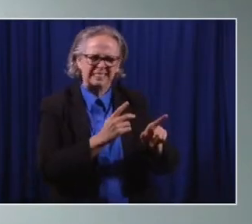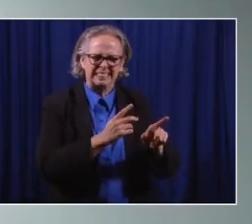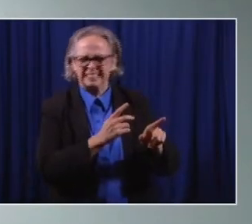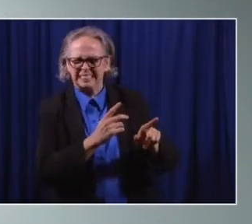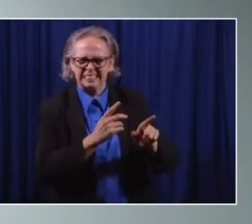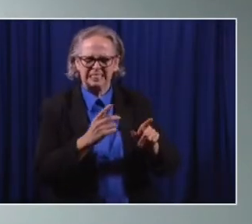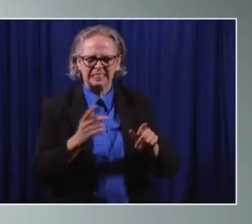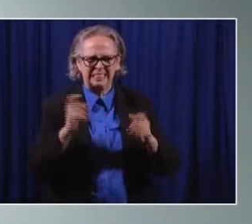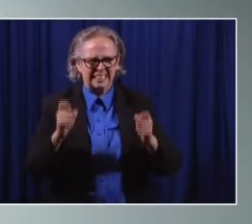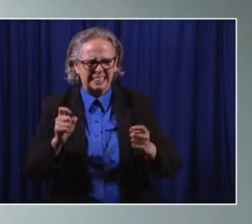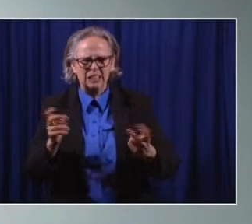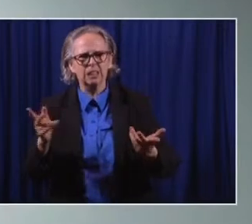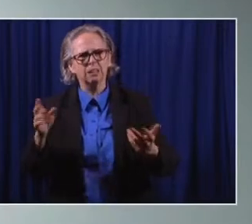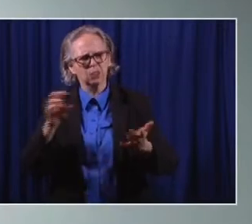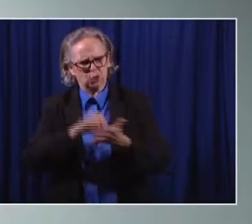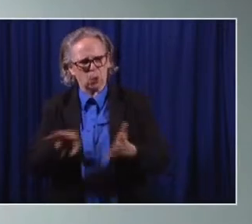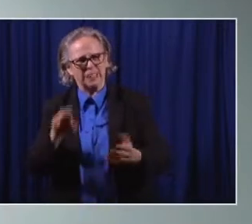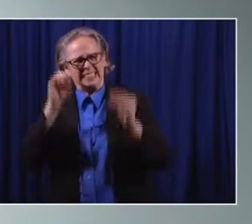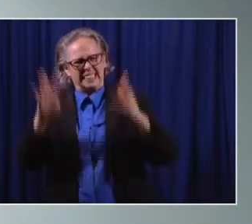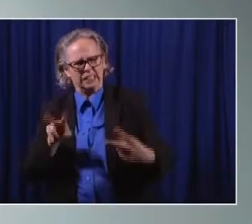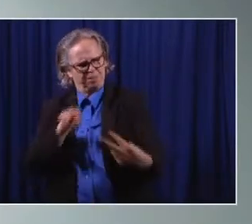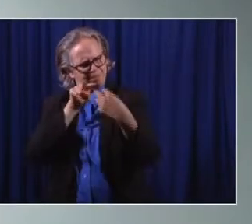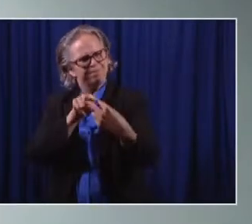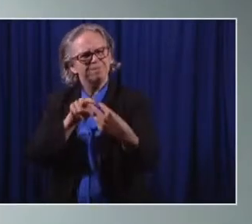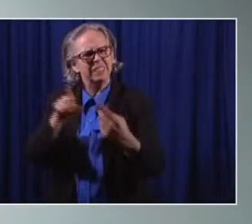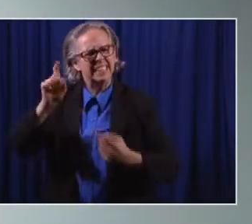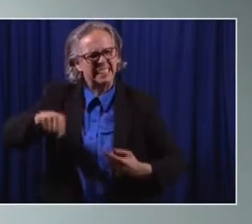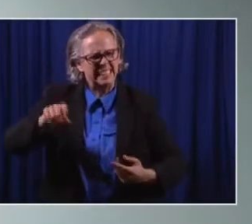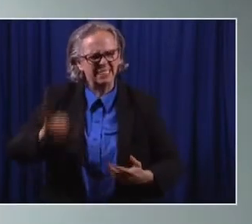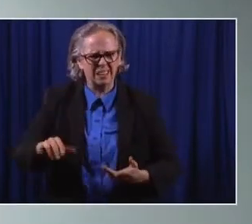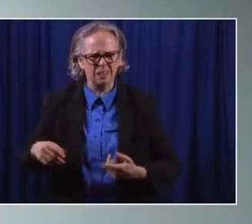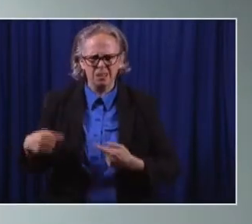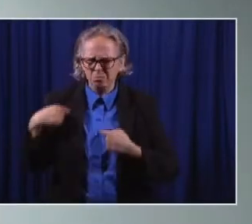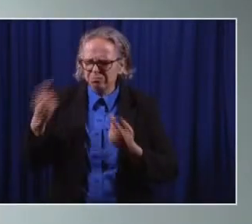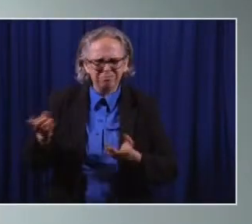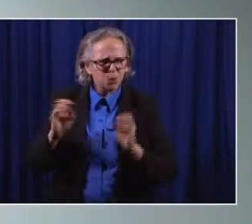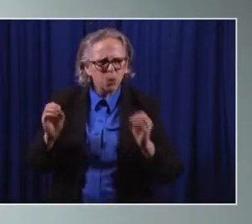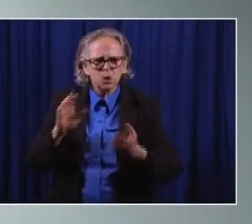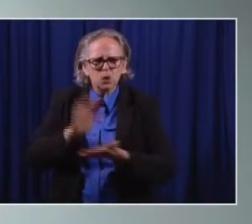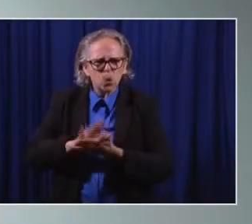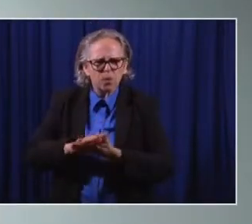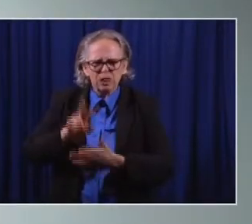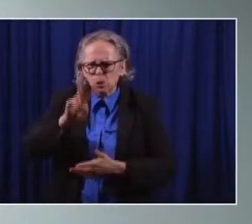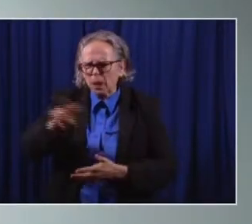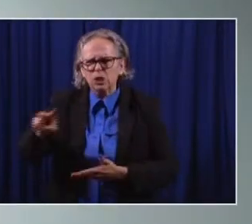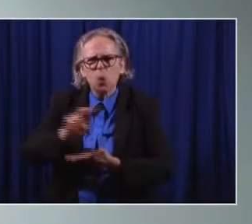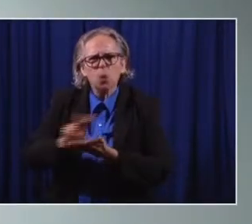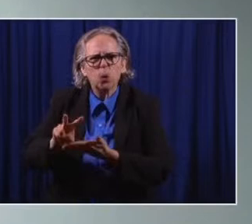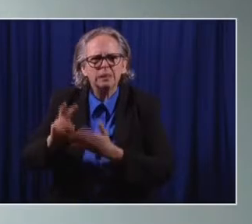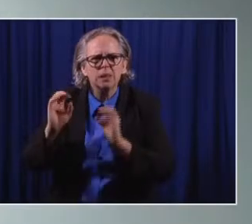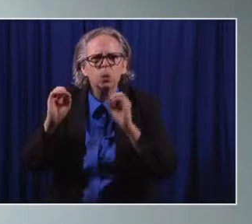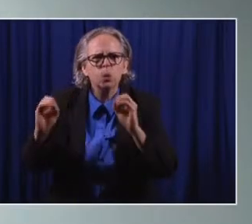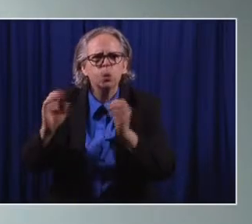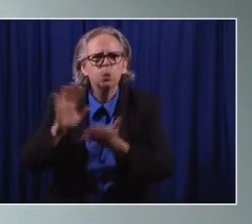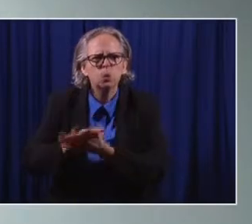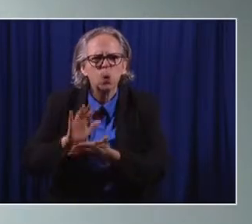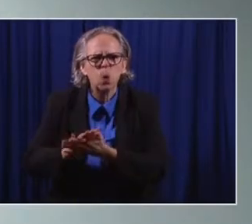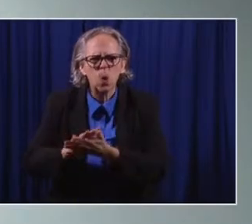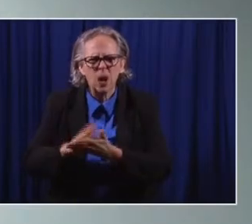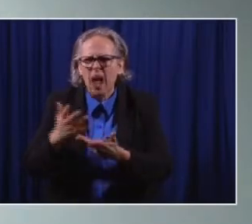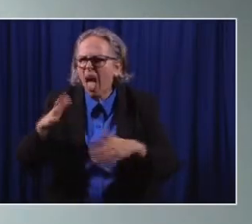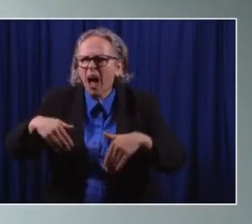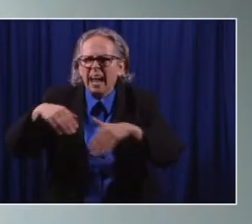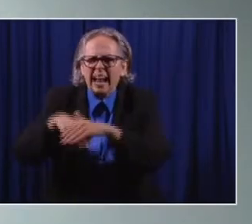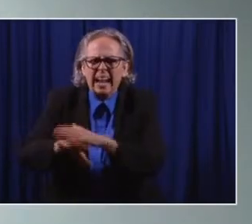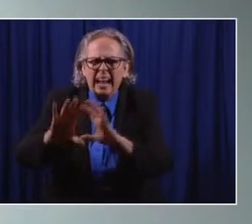weeks that they had been gone from spring. Even though we were working in the spring, it's still not being in front of our teachers and